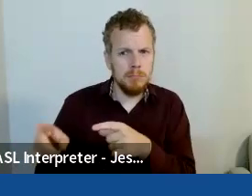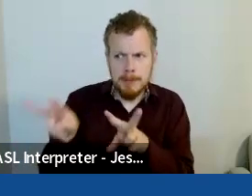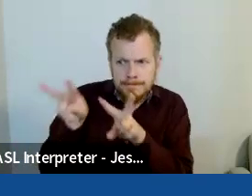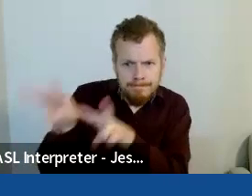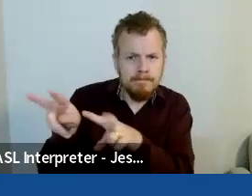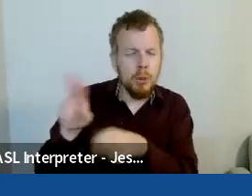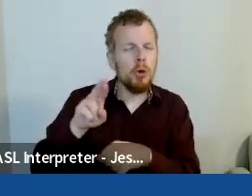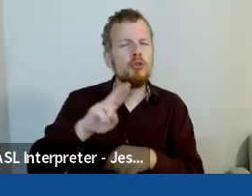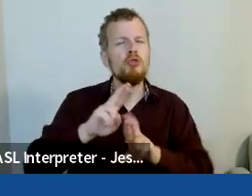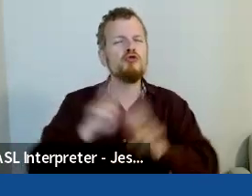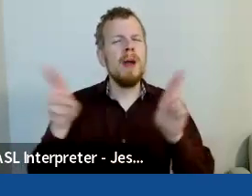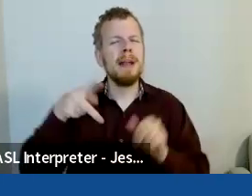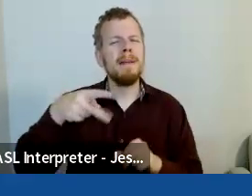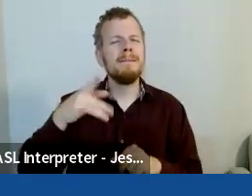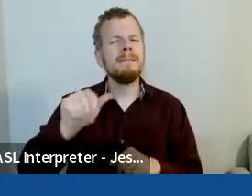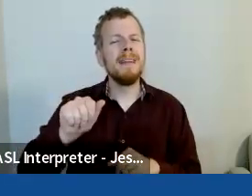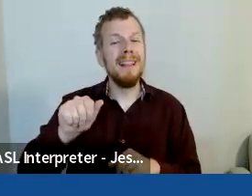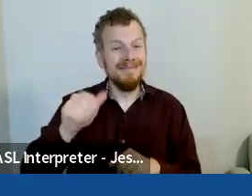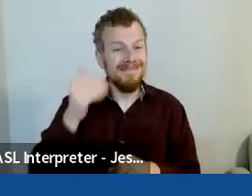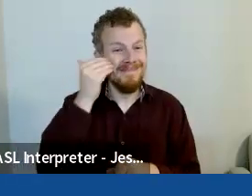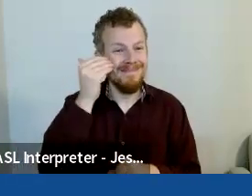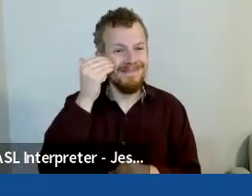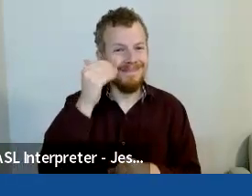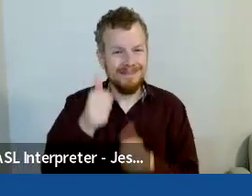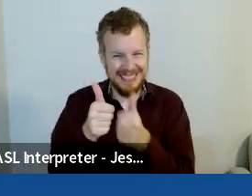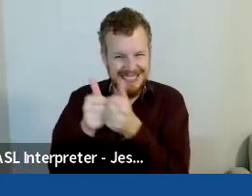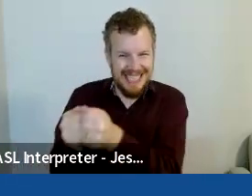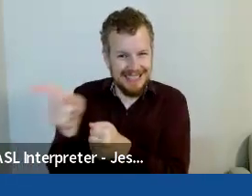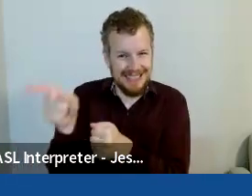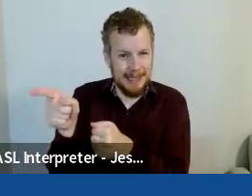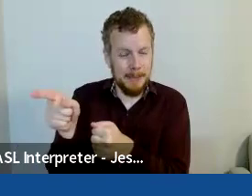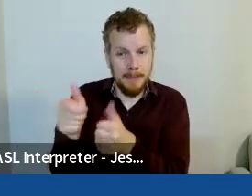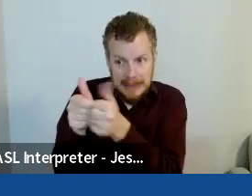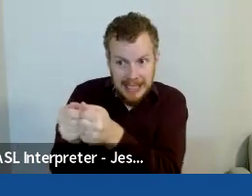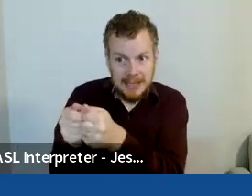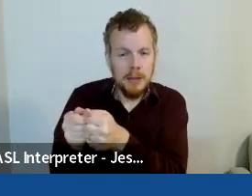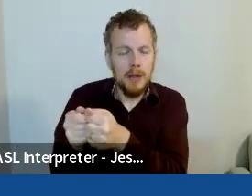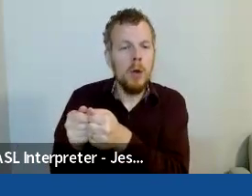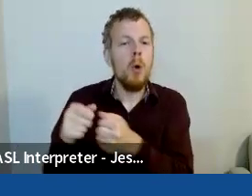Philadelphia texts. All we have to do is text Ready Phila to 888-777, or you can visit